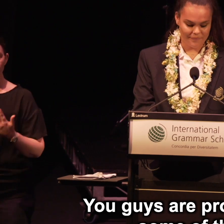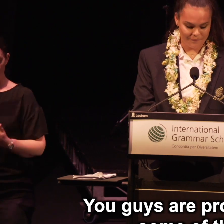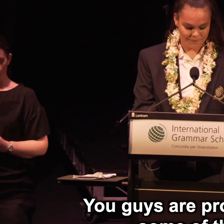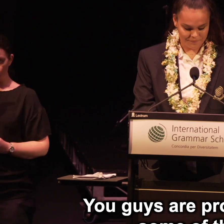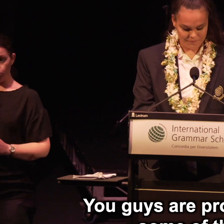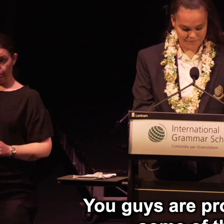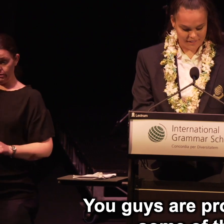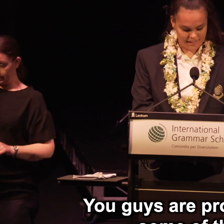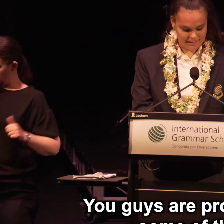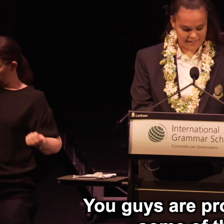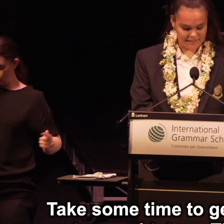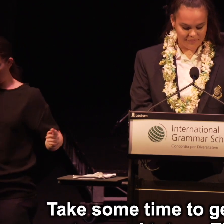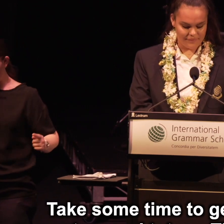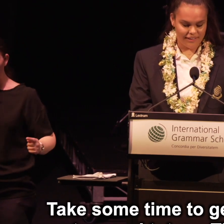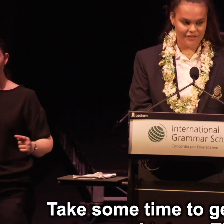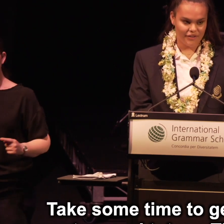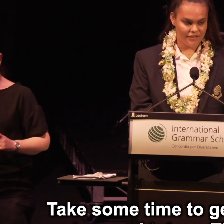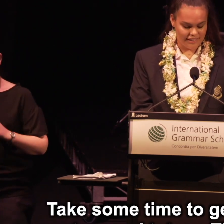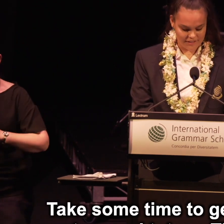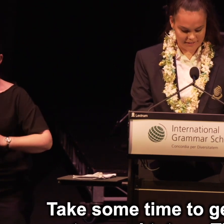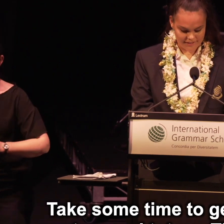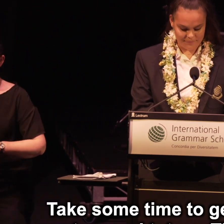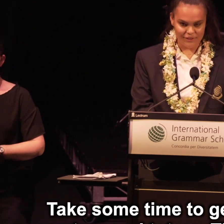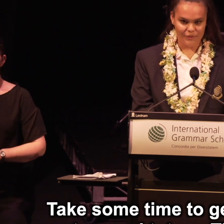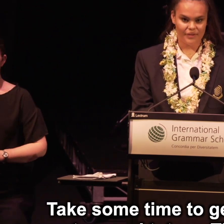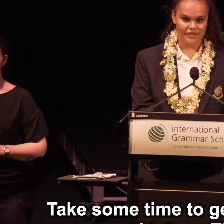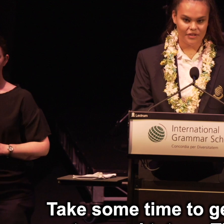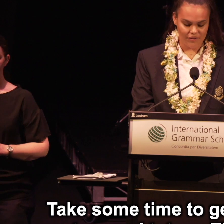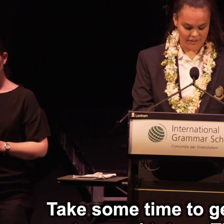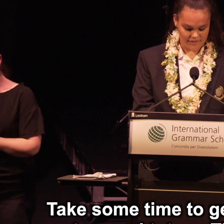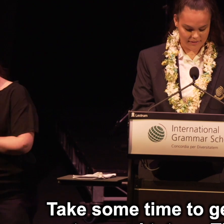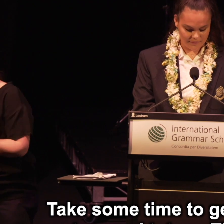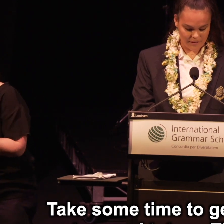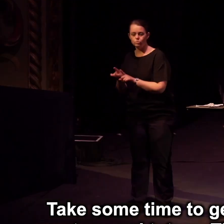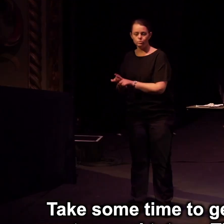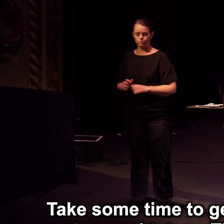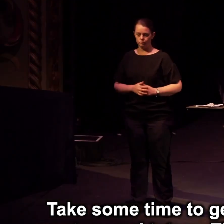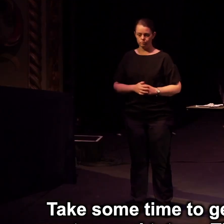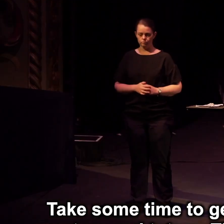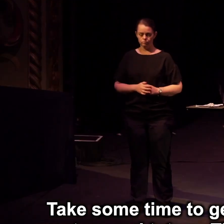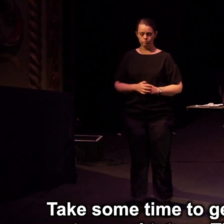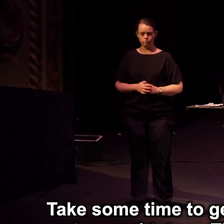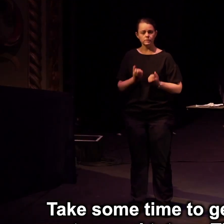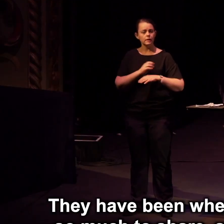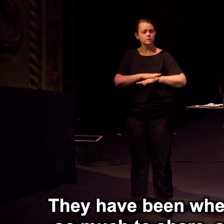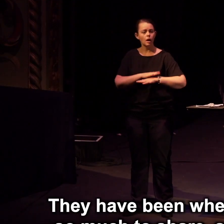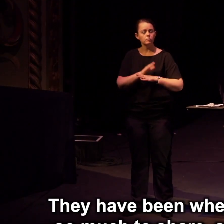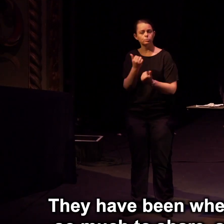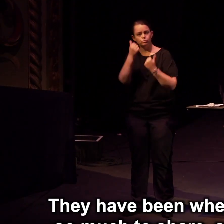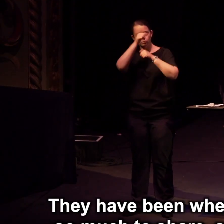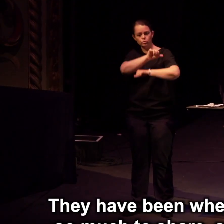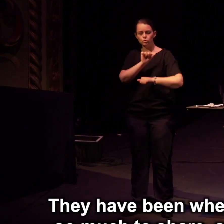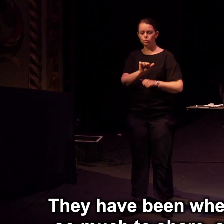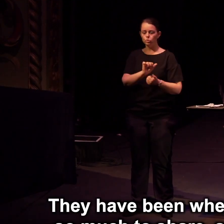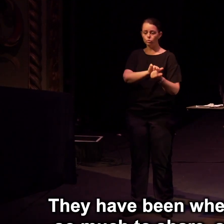right now. Take some time to get to know your teachers, mentors, and tutors. Their stories are invaluable. They have been where